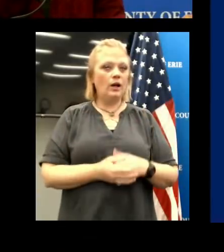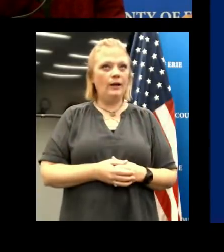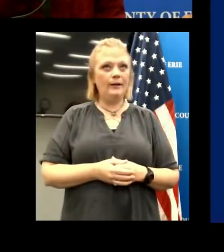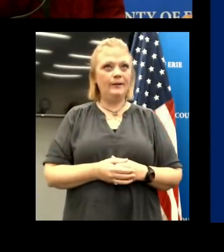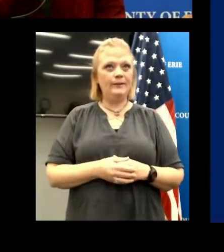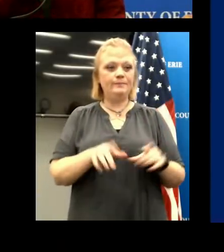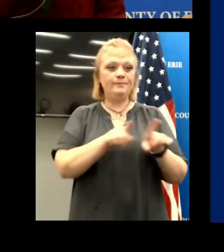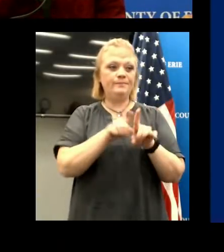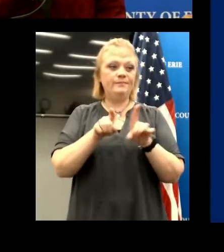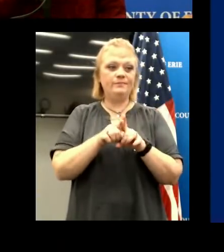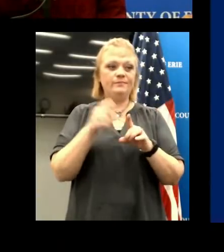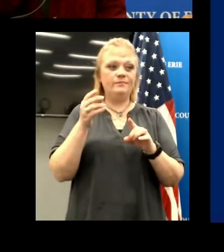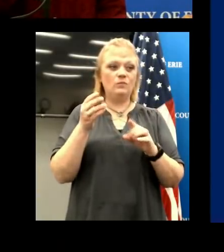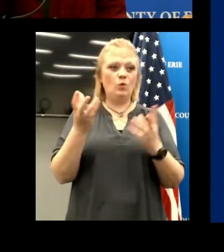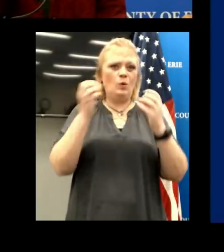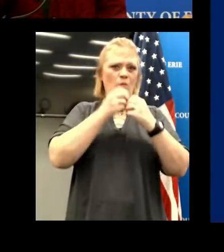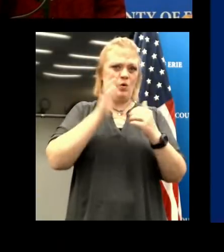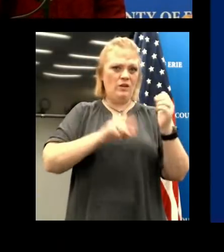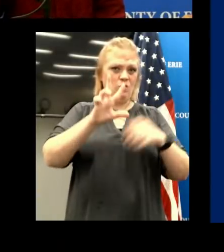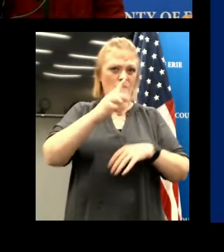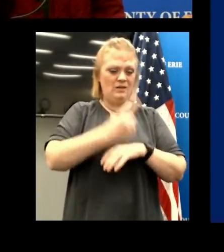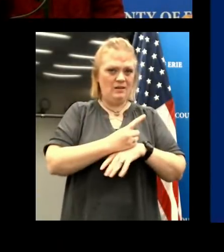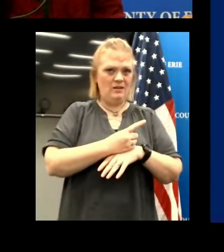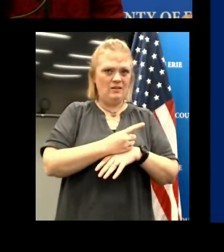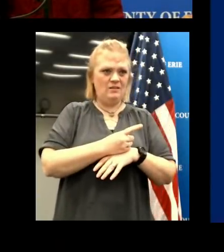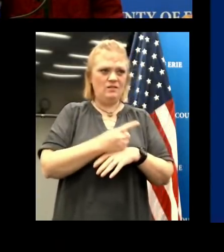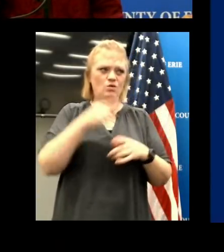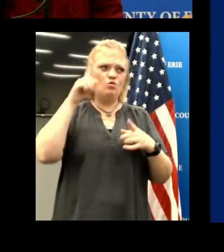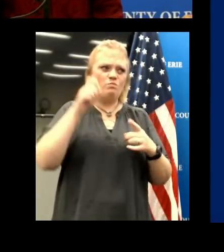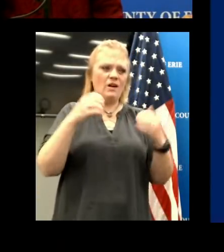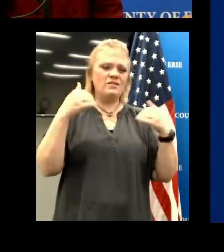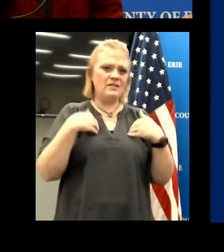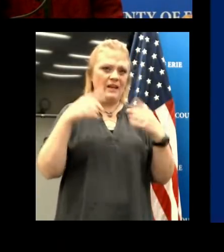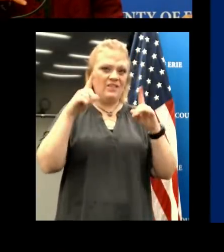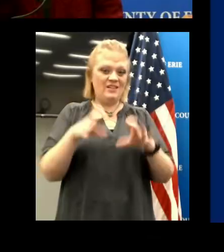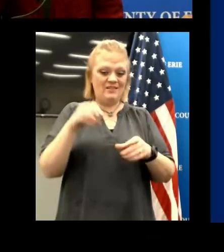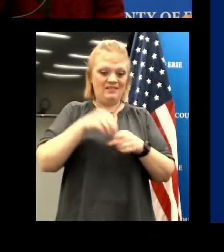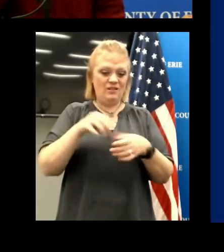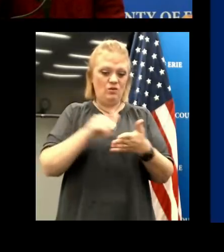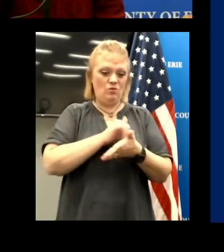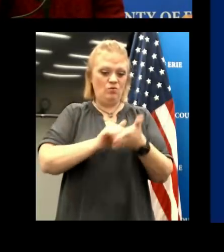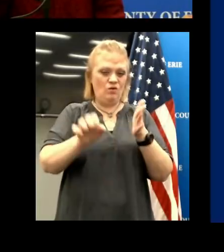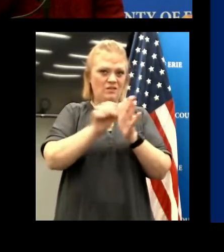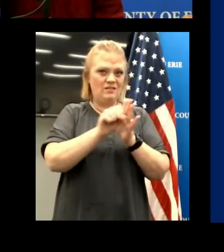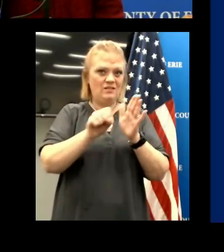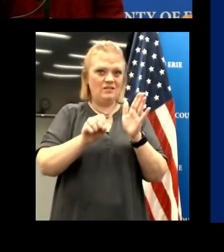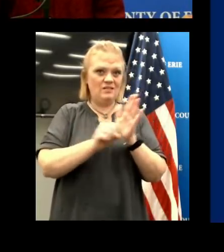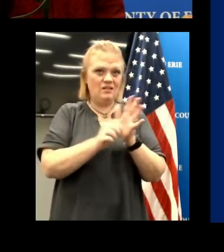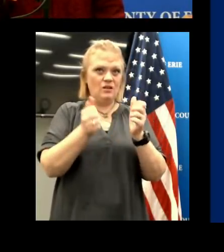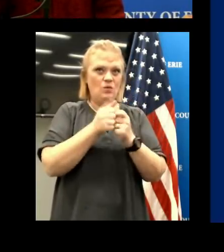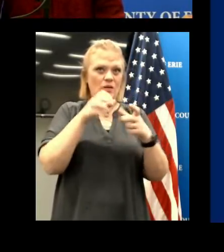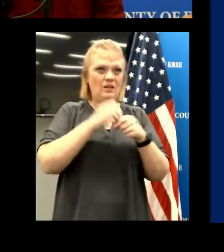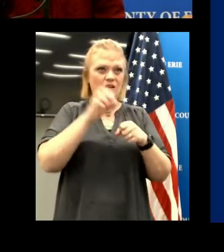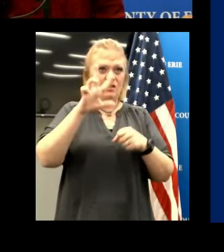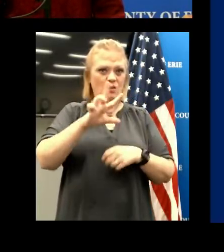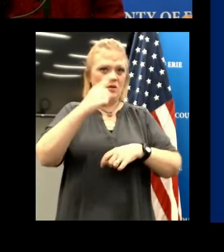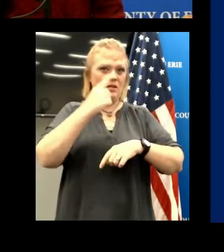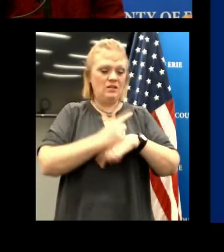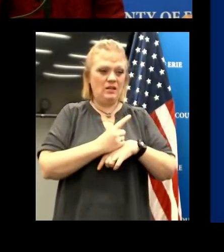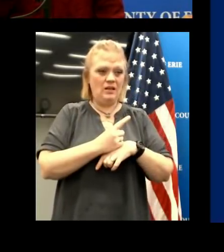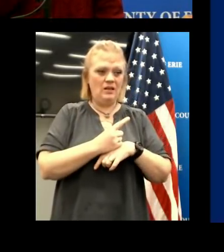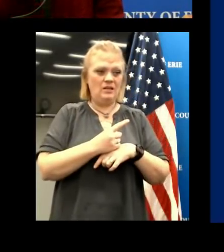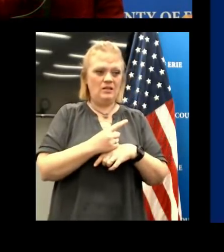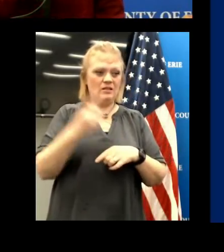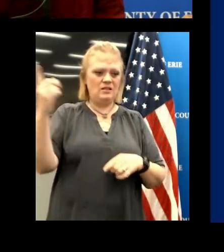and also more than 3 days, you'd have to have the test done in New York State within 3 days of your planned